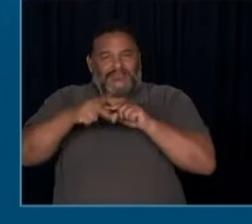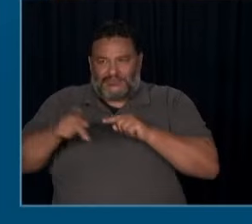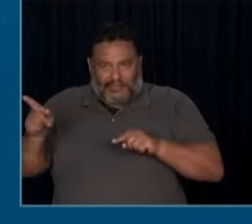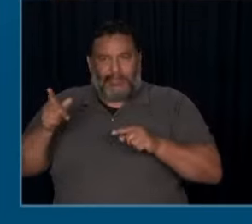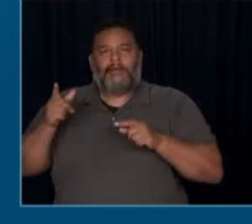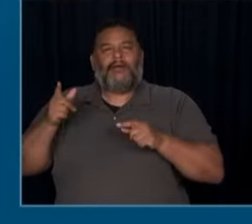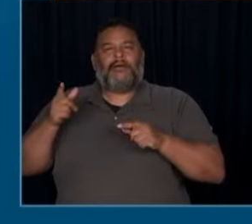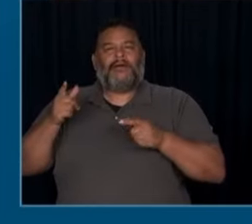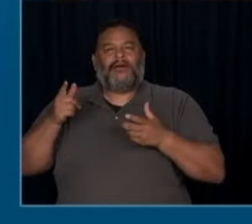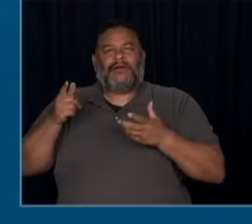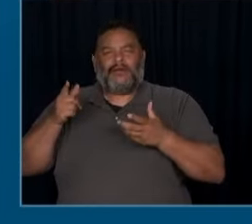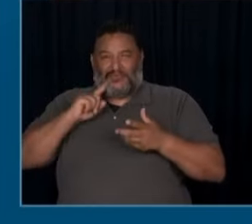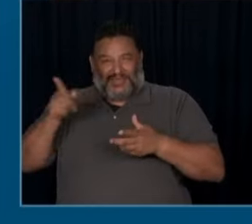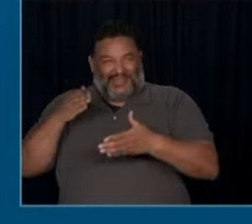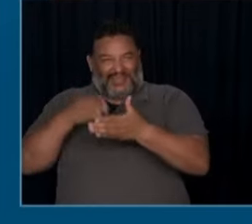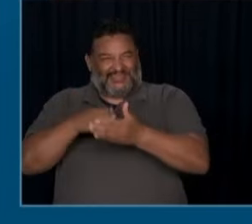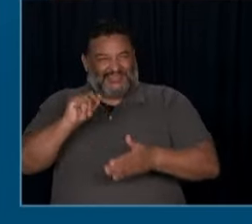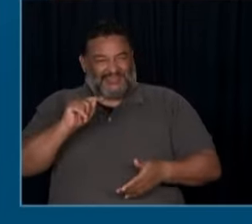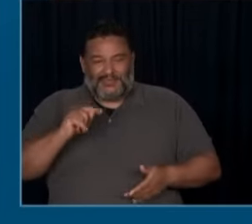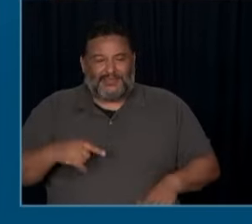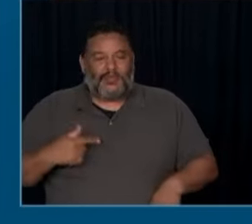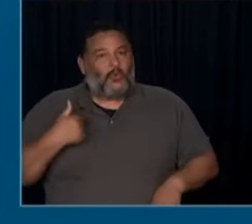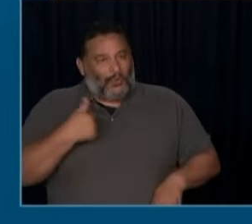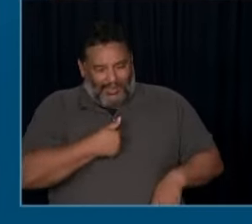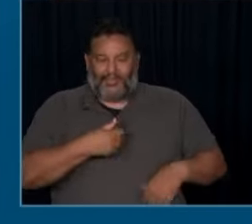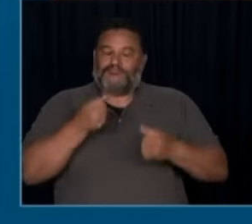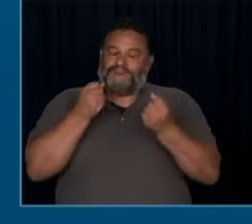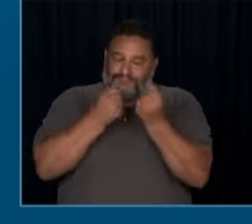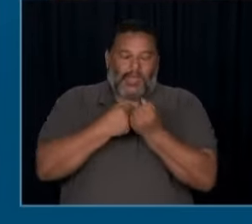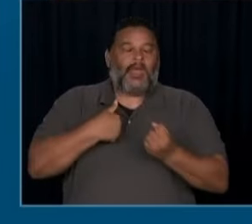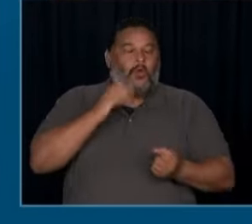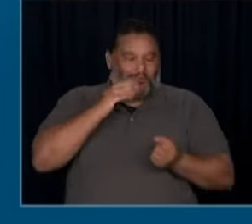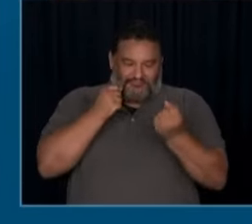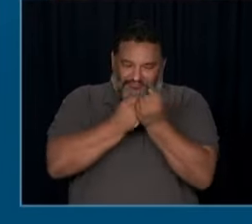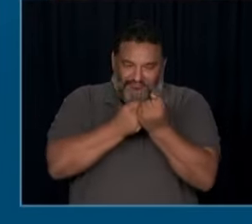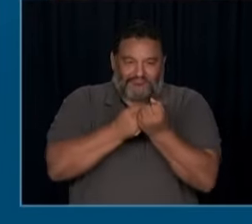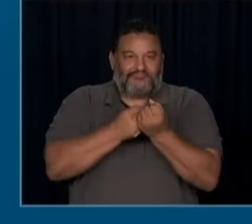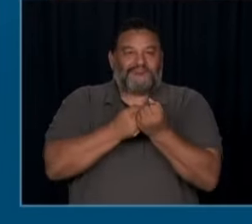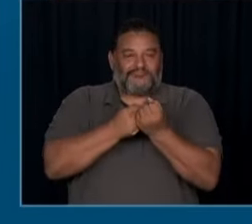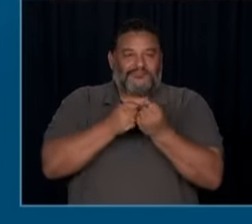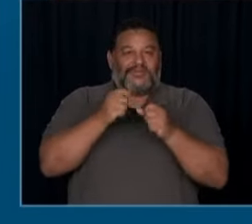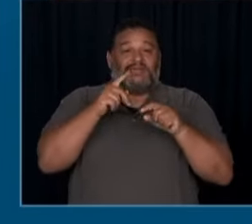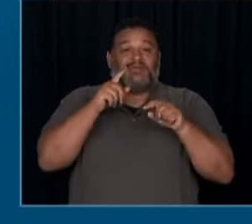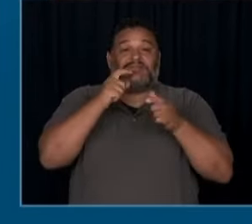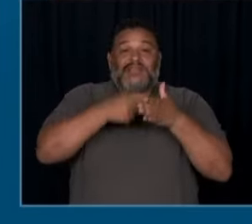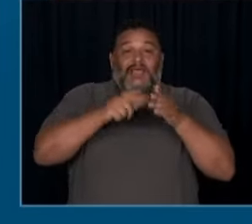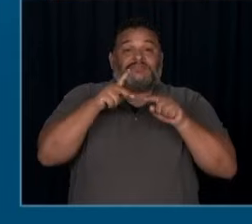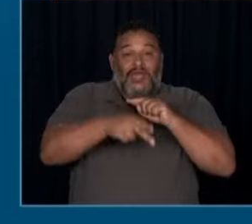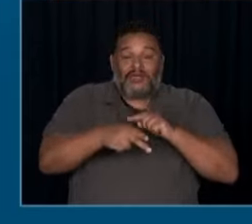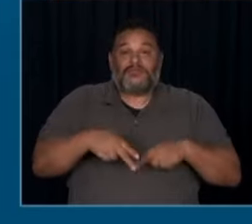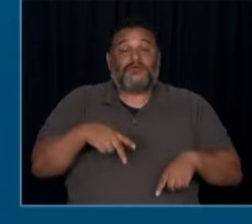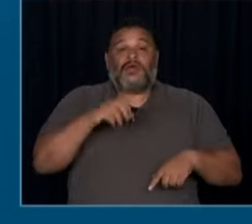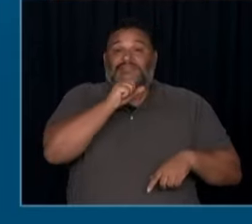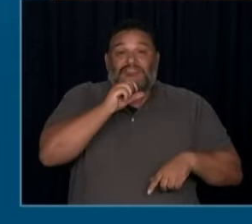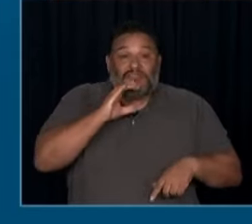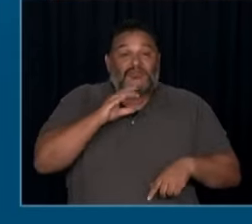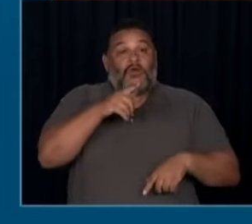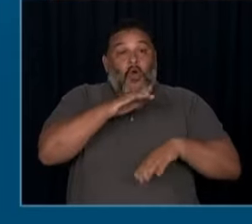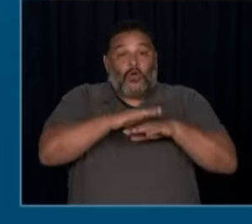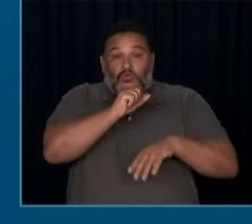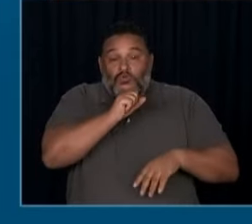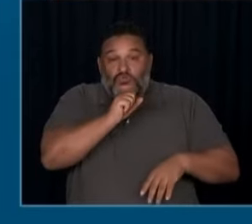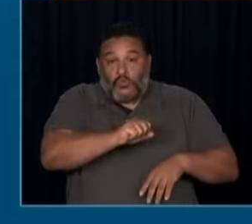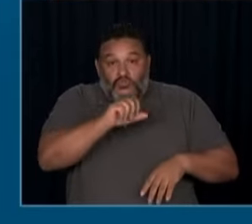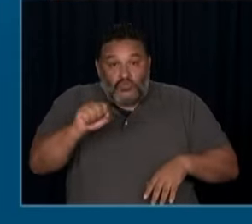extend the Trump tax cuts, we're going to make sure that we're not making anybody who's a senior citizen on Social Security pay taxes on their